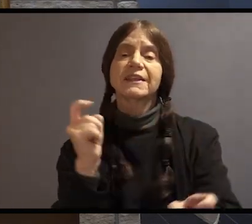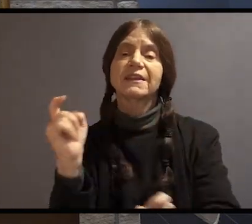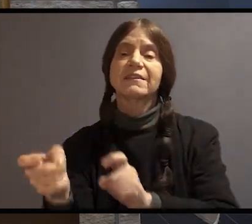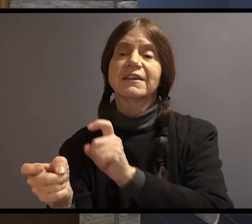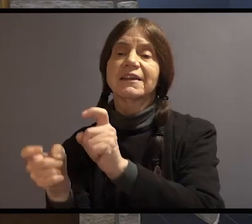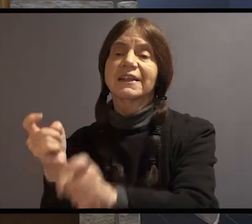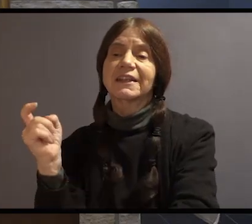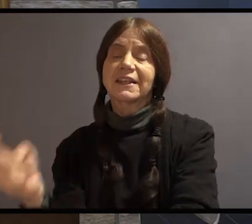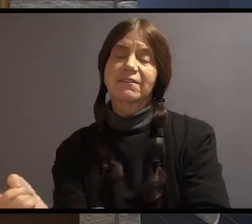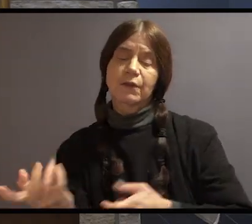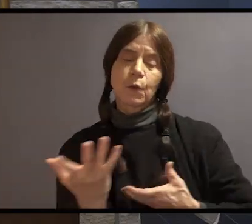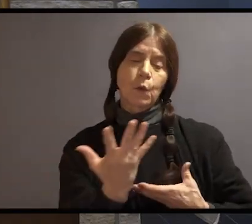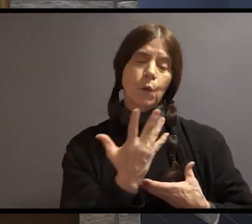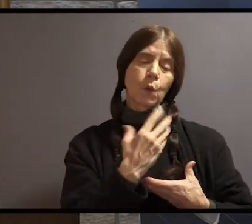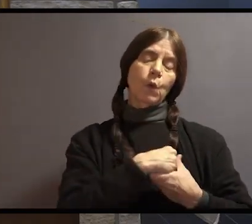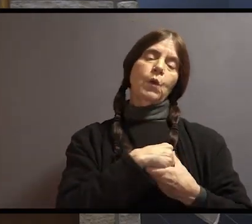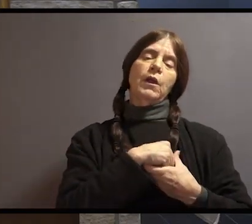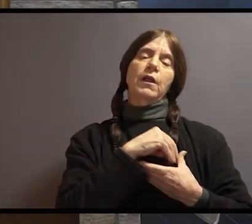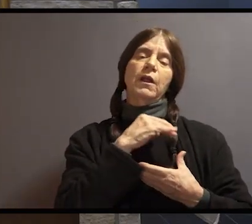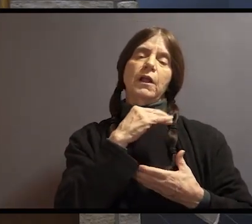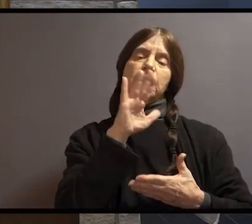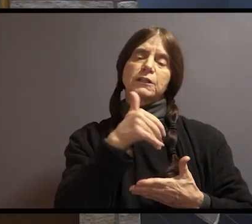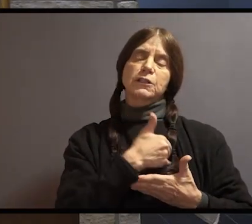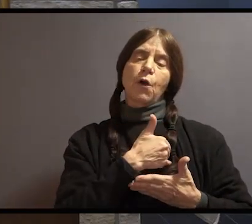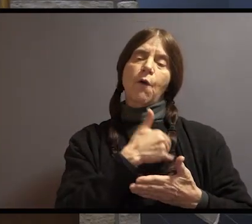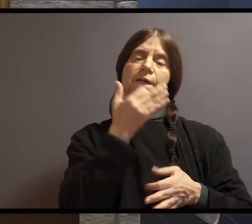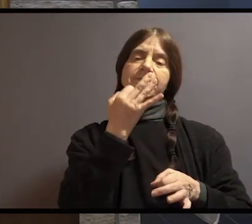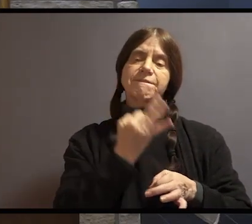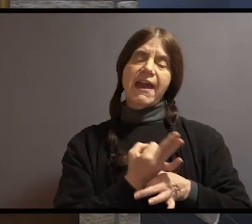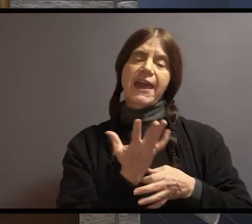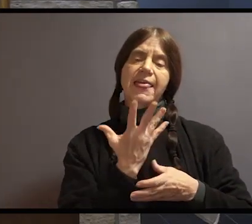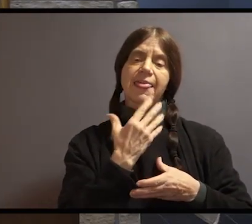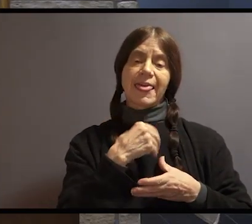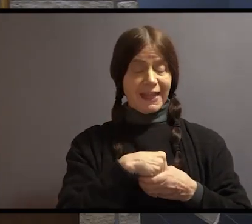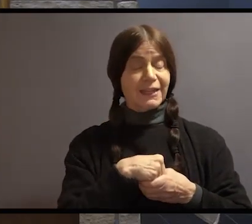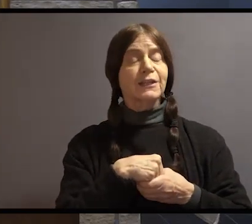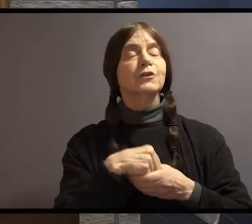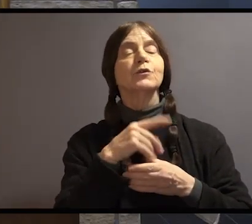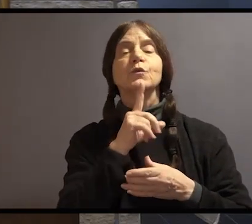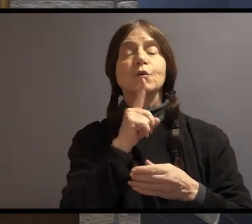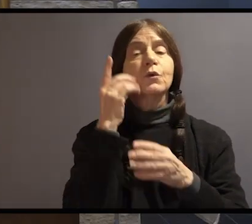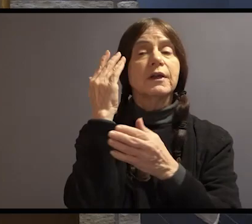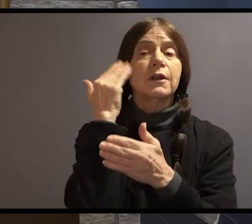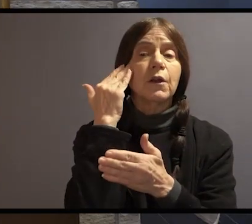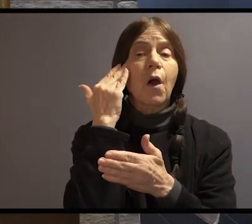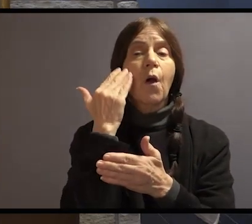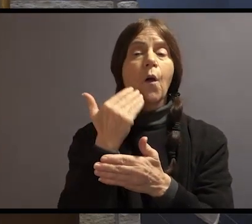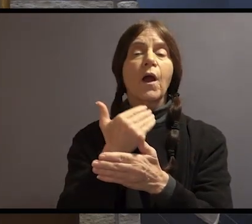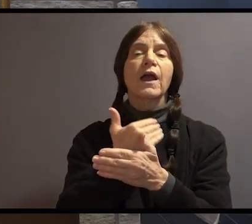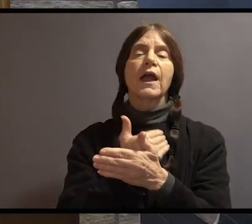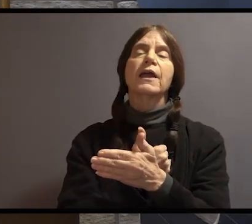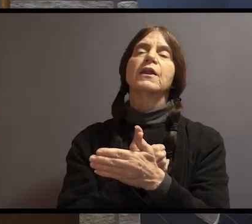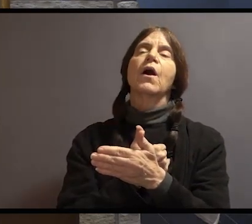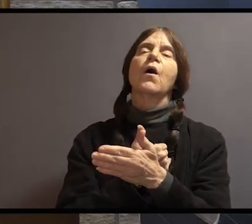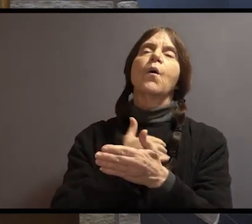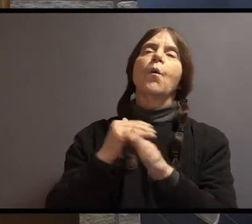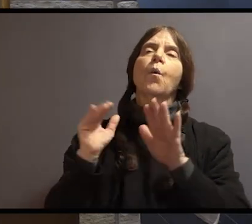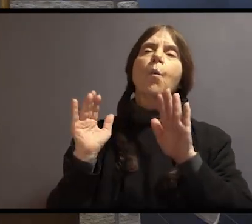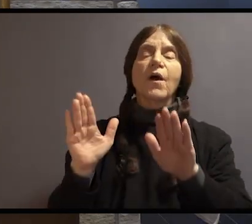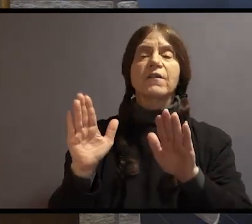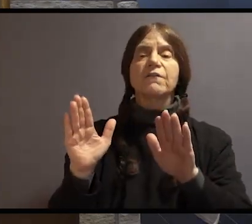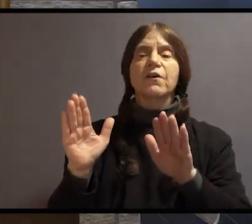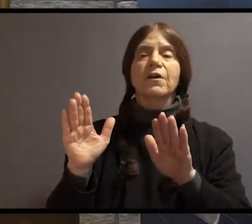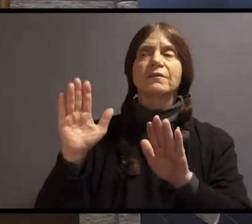this moves our very hearts and souls. We come to truly know how great our